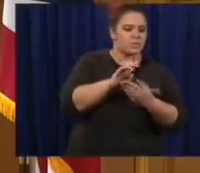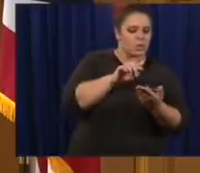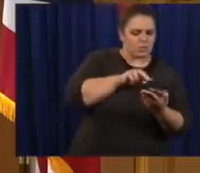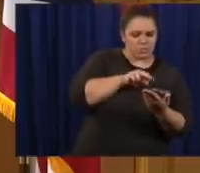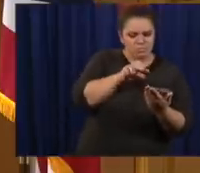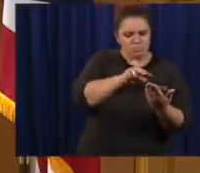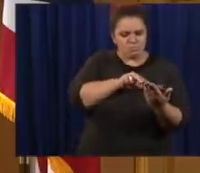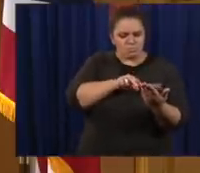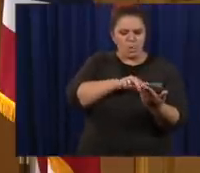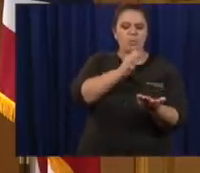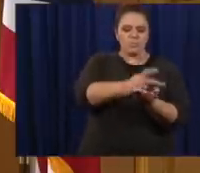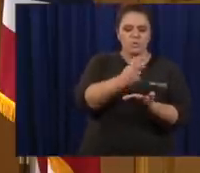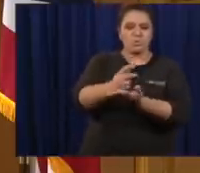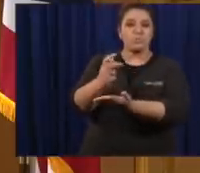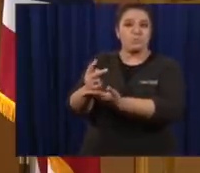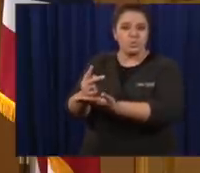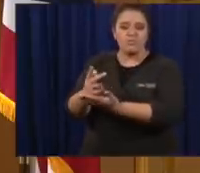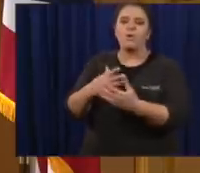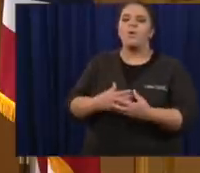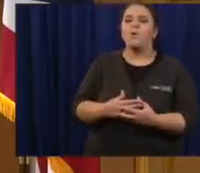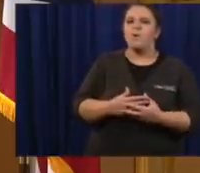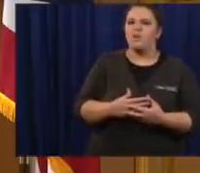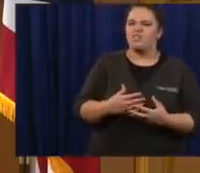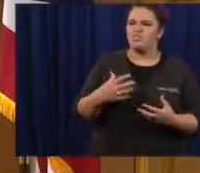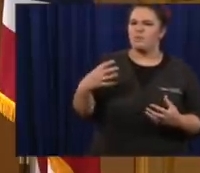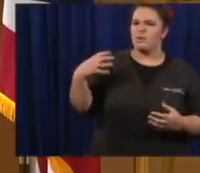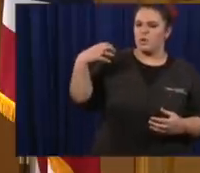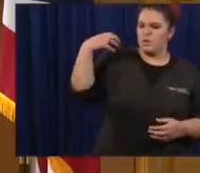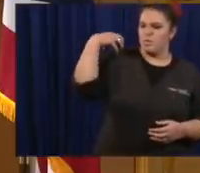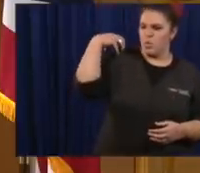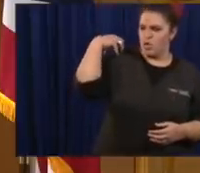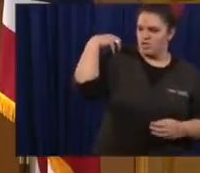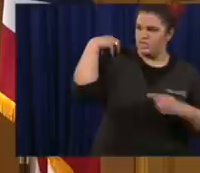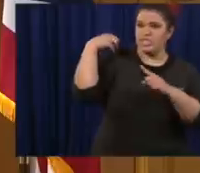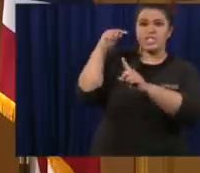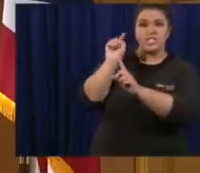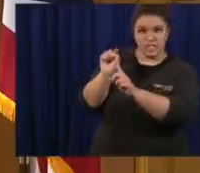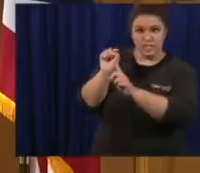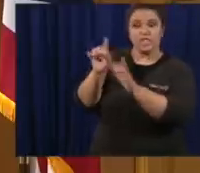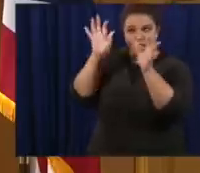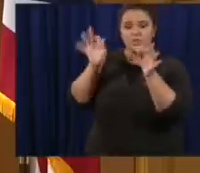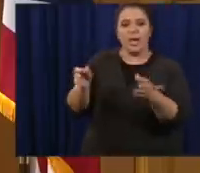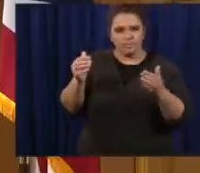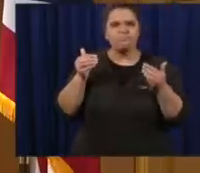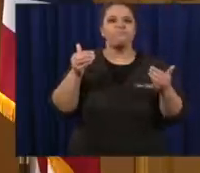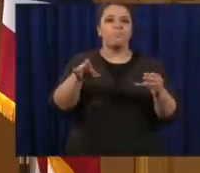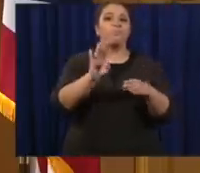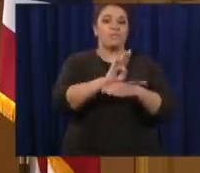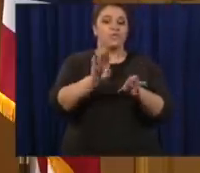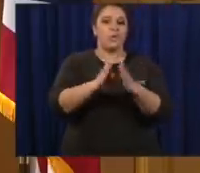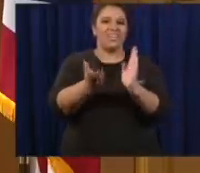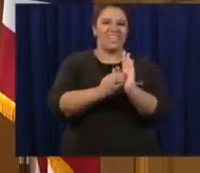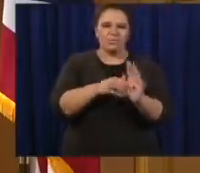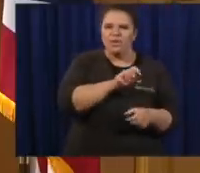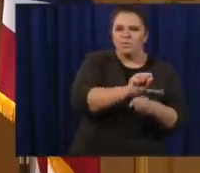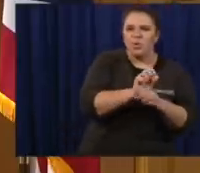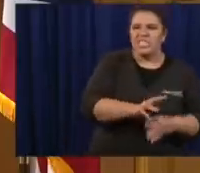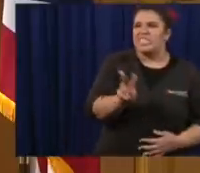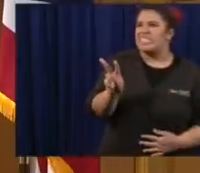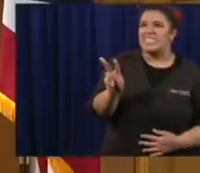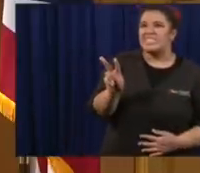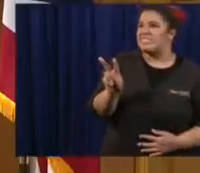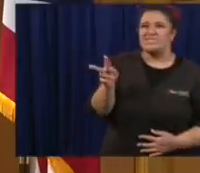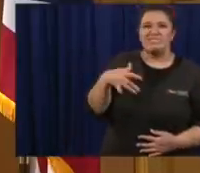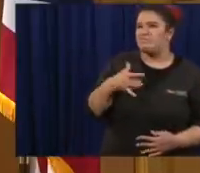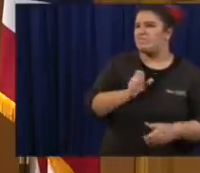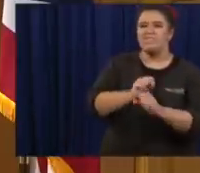to employees who their employer may be reopening, but they do not feel that it is safe to go back to work, or the precautions may not be enough?